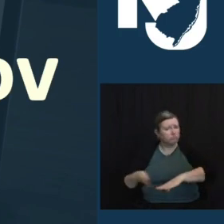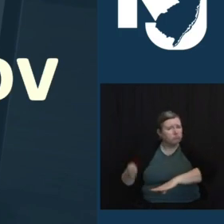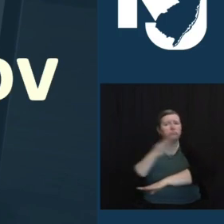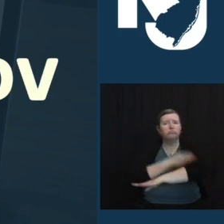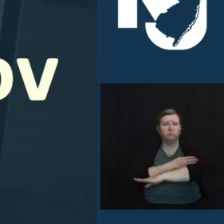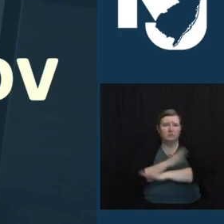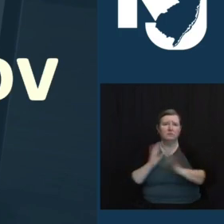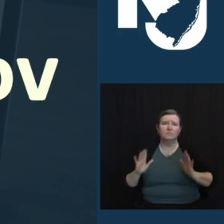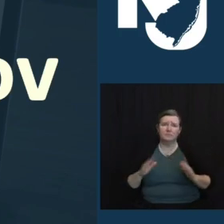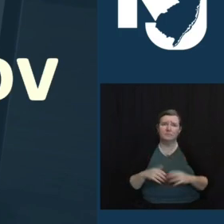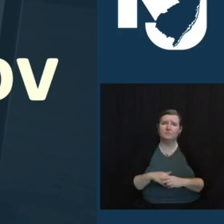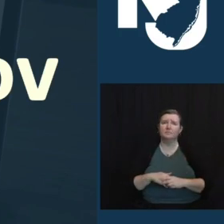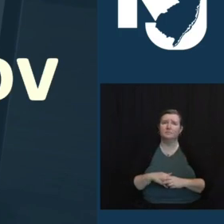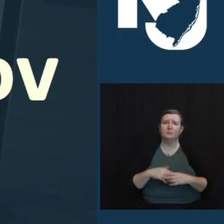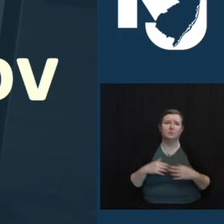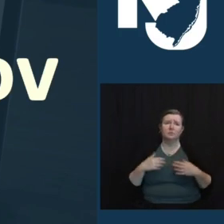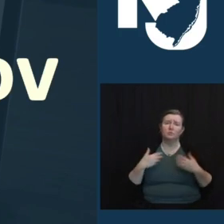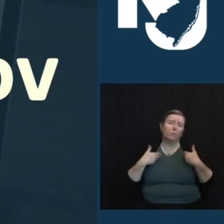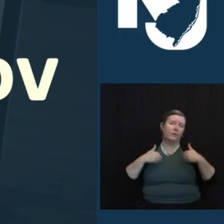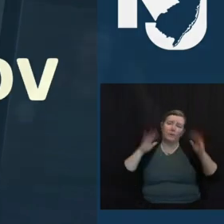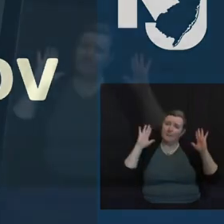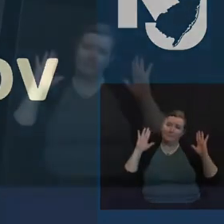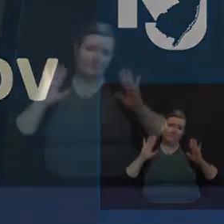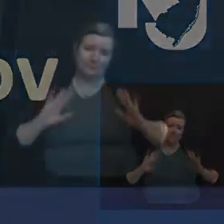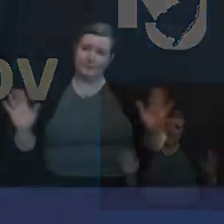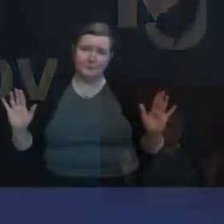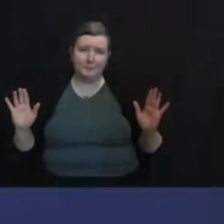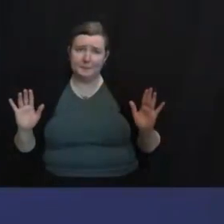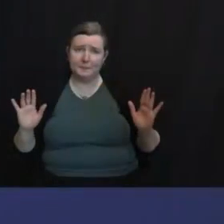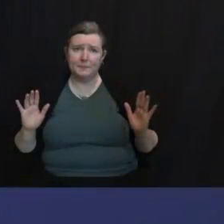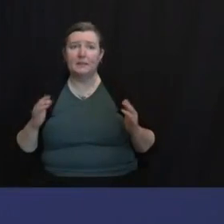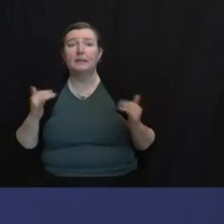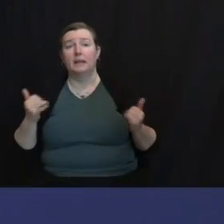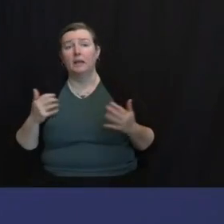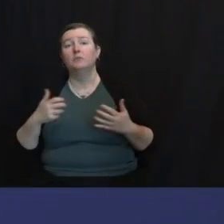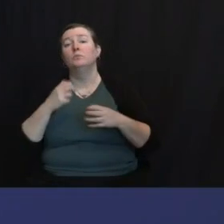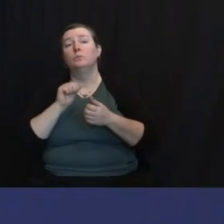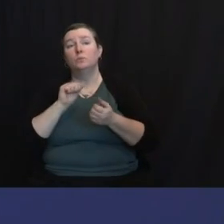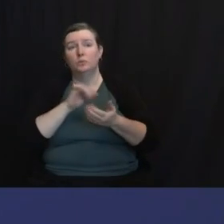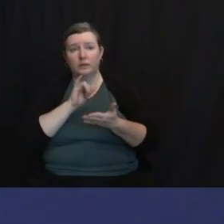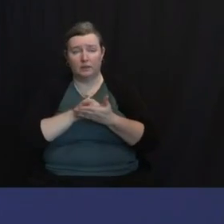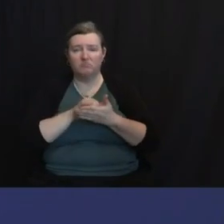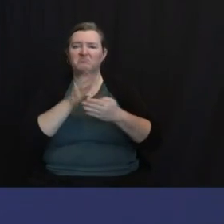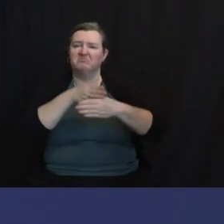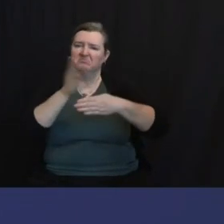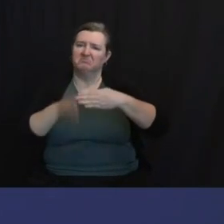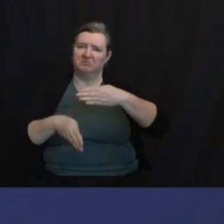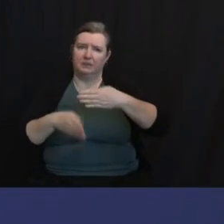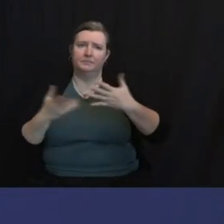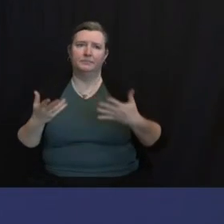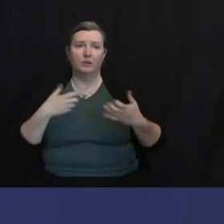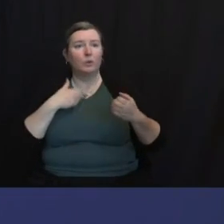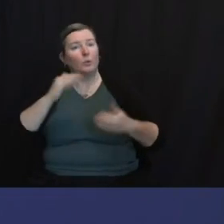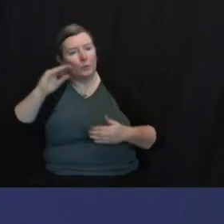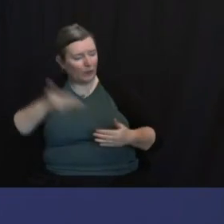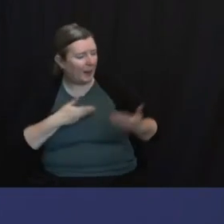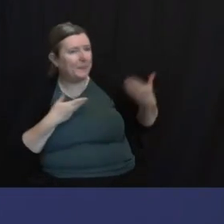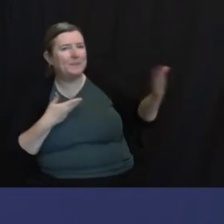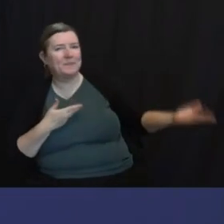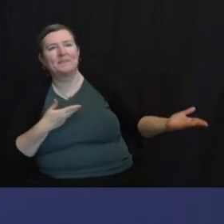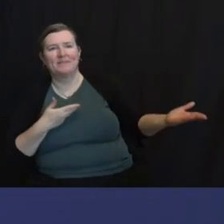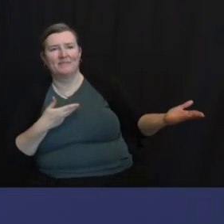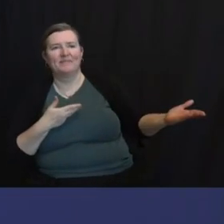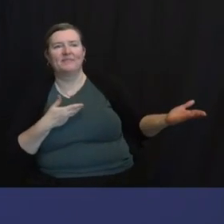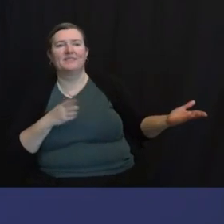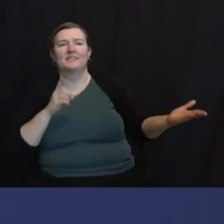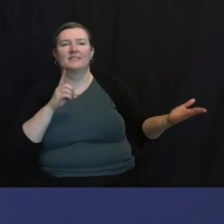will not give up. With that, we will leave it there today. Please help me welcome the woman to my left and welcome her back, the